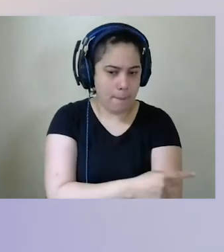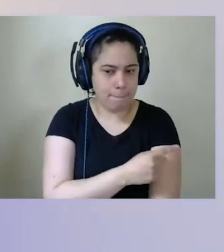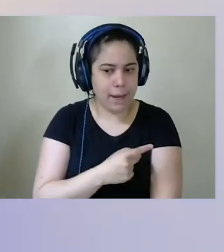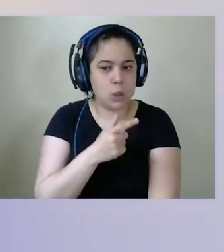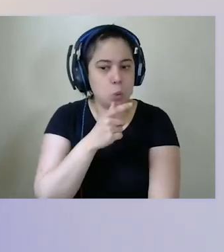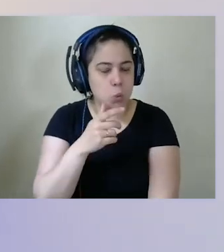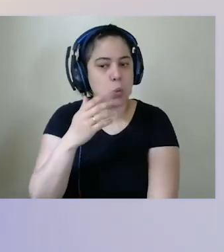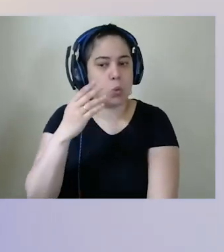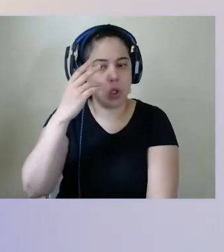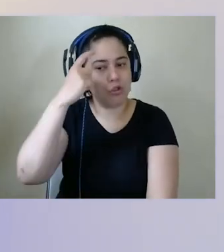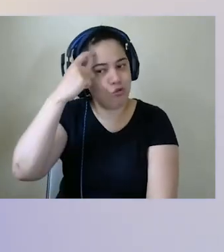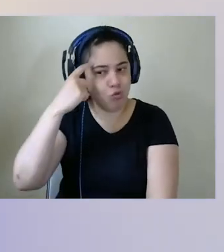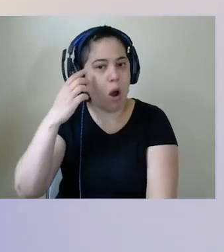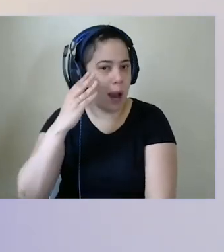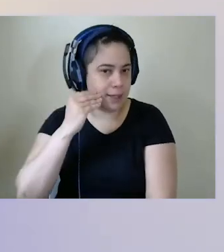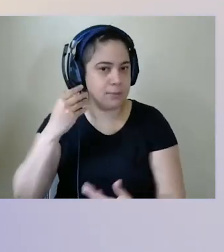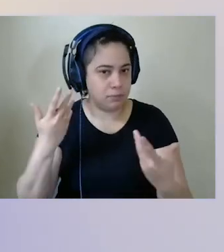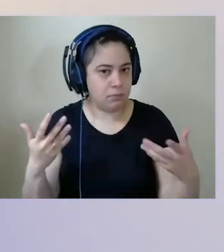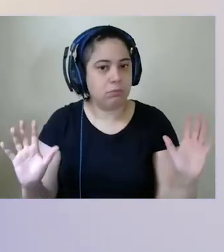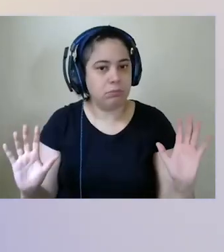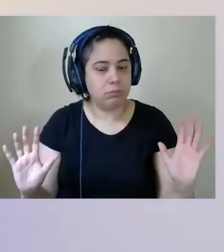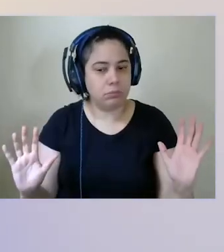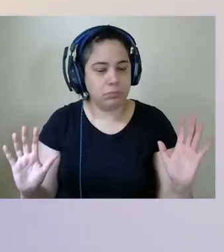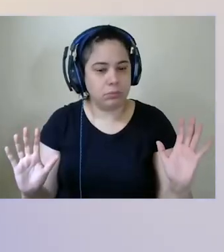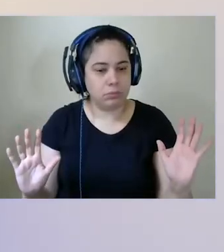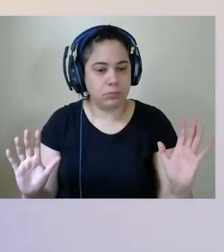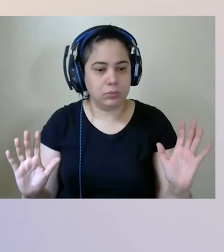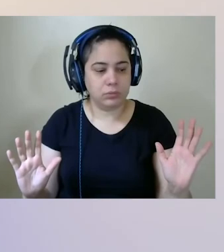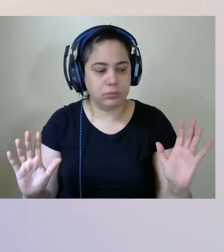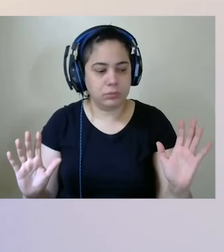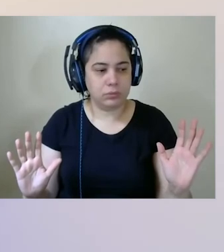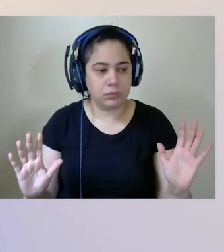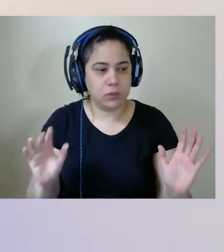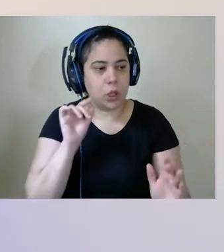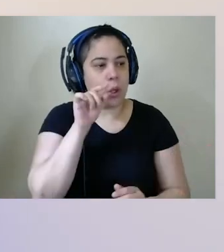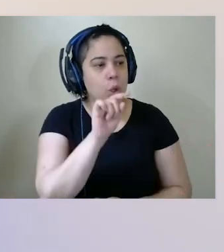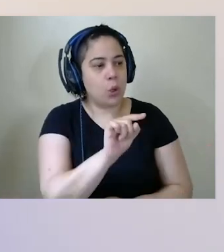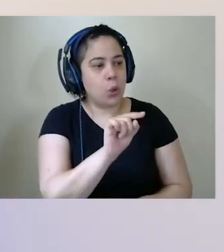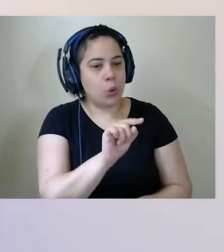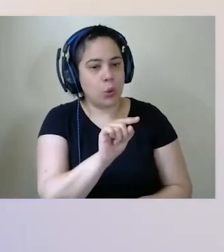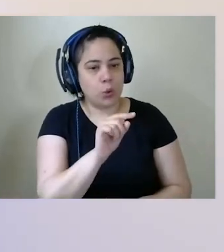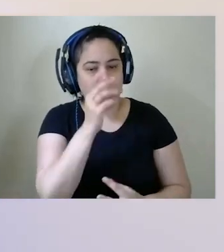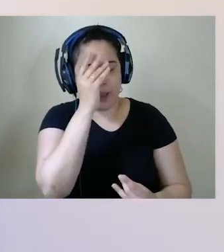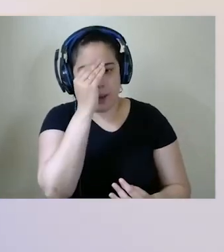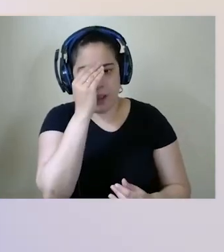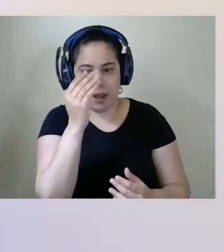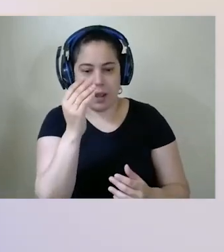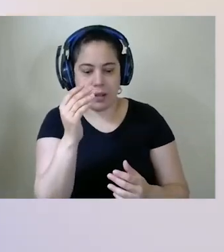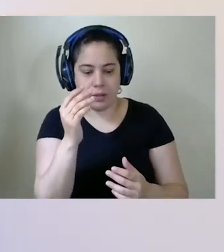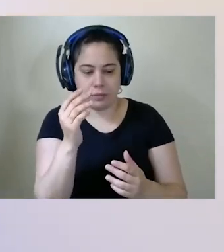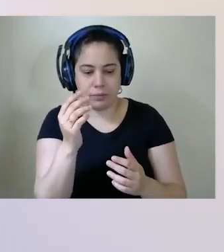You know, someone who approaches healing and doing the work of therapy could be forgiven for feeling